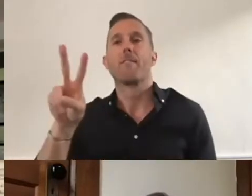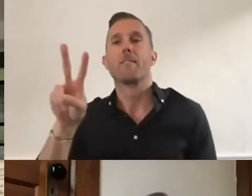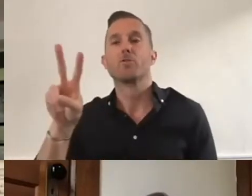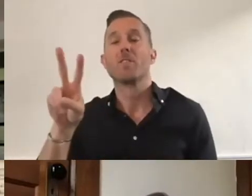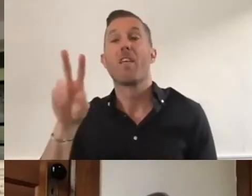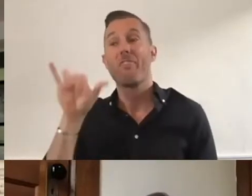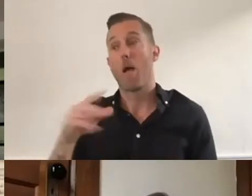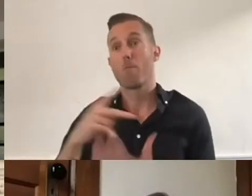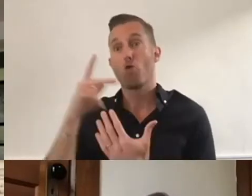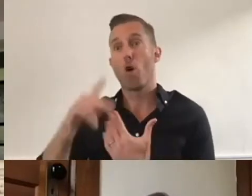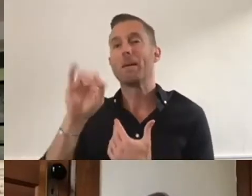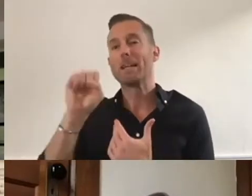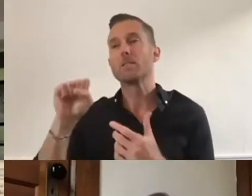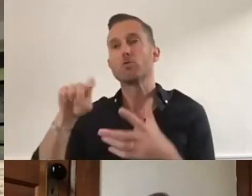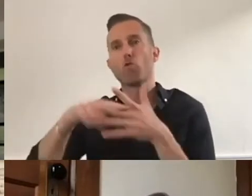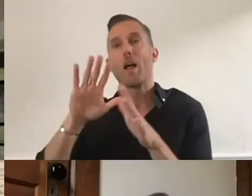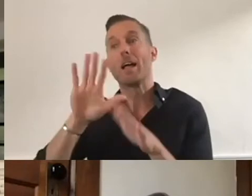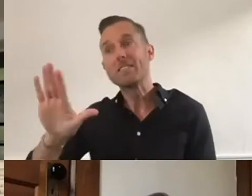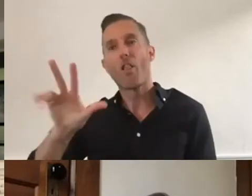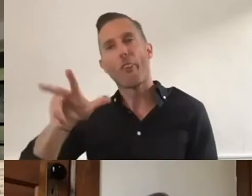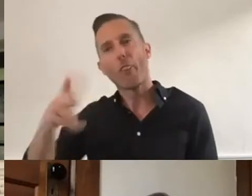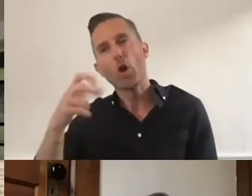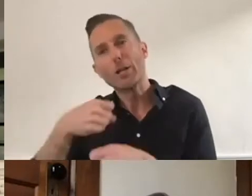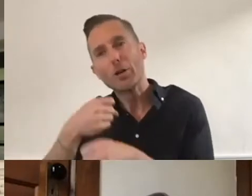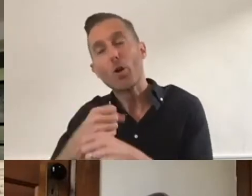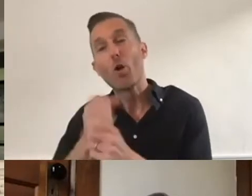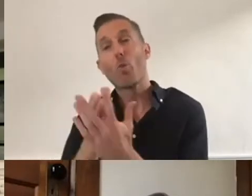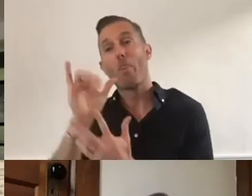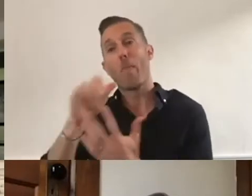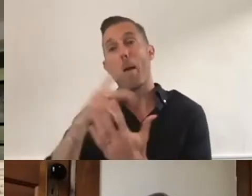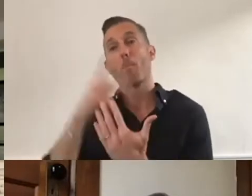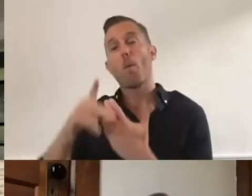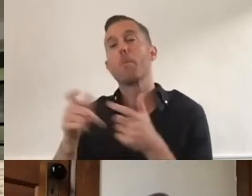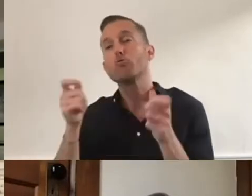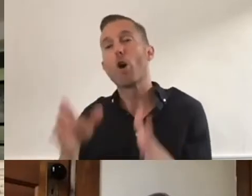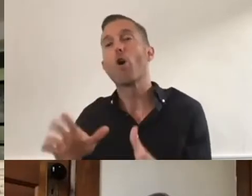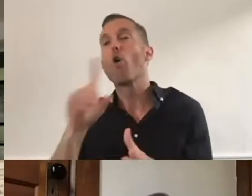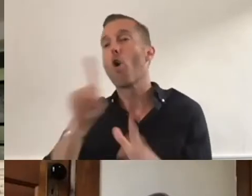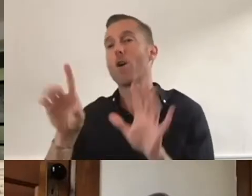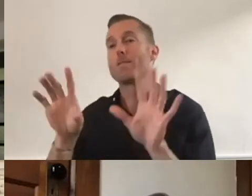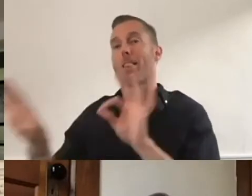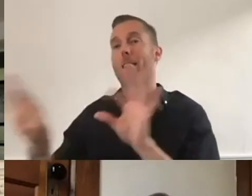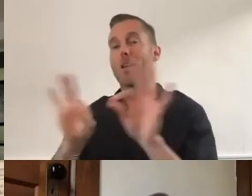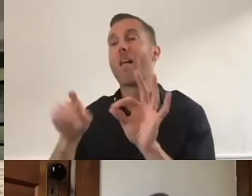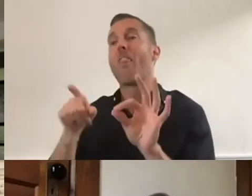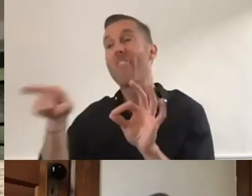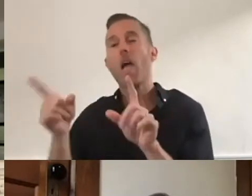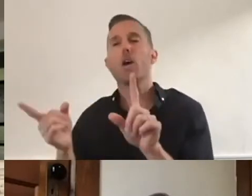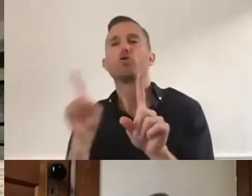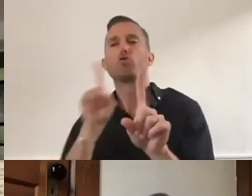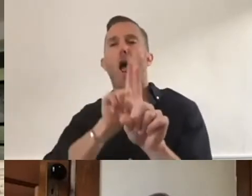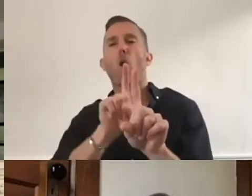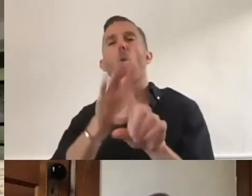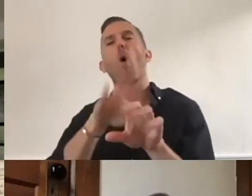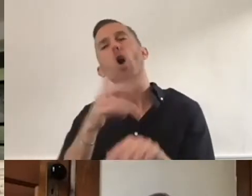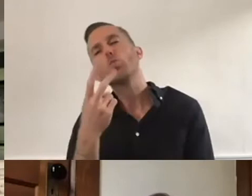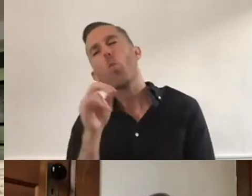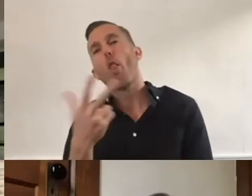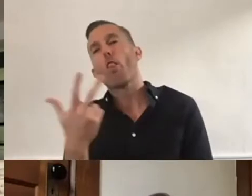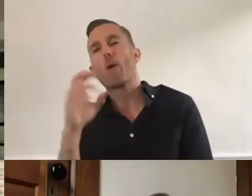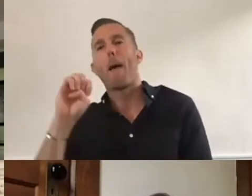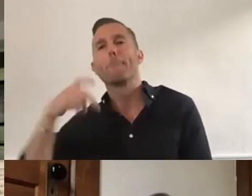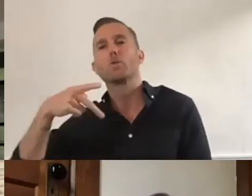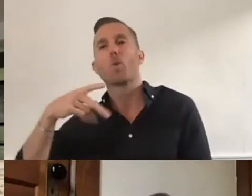going into its third year, but through this program, directors are selected. They shadow on 2 or 3 episodes in the season, and